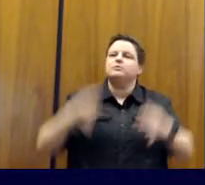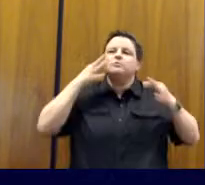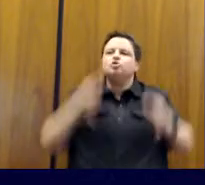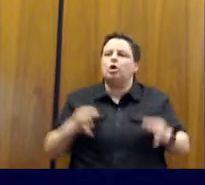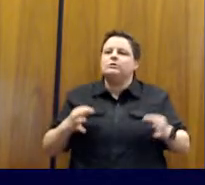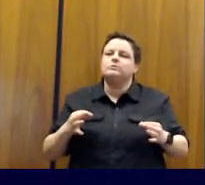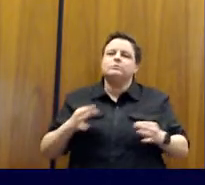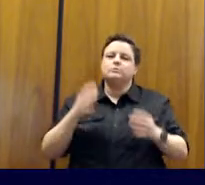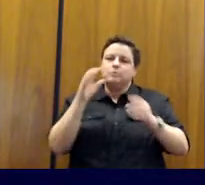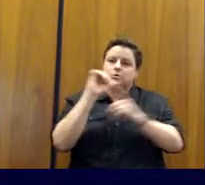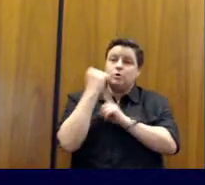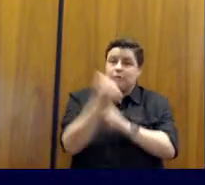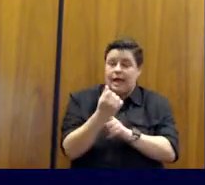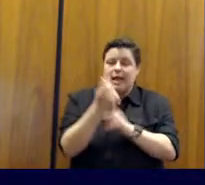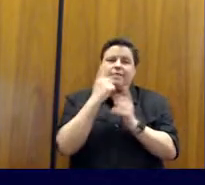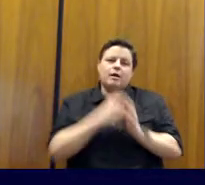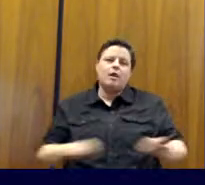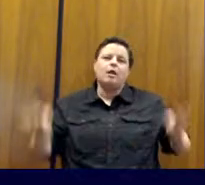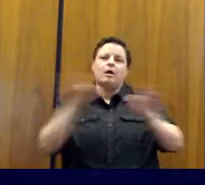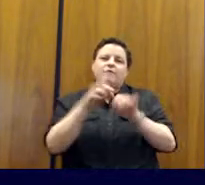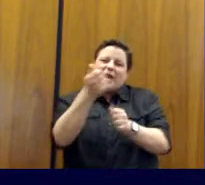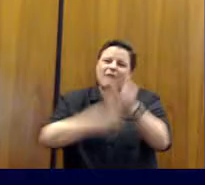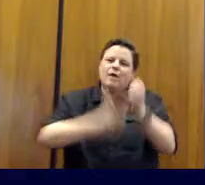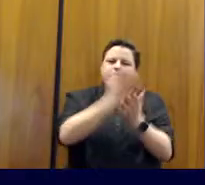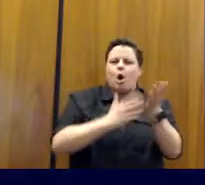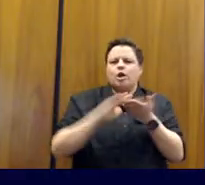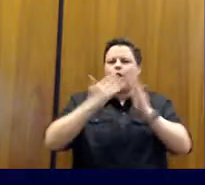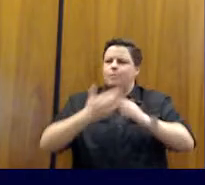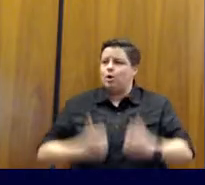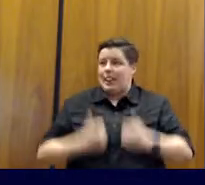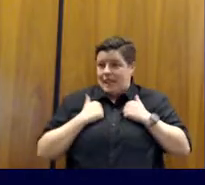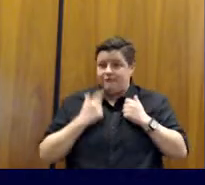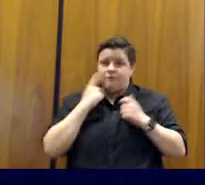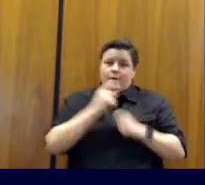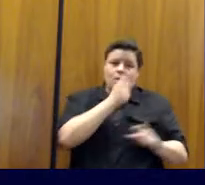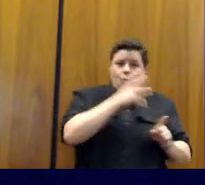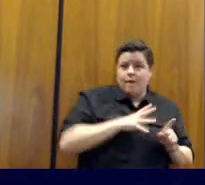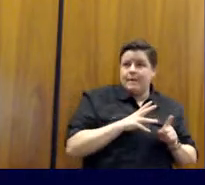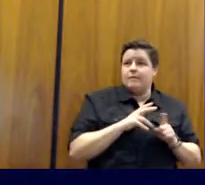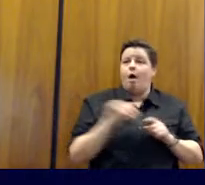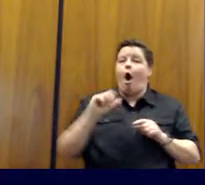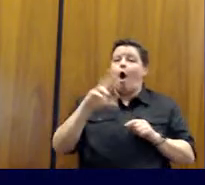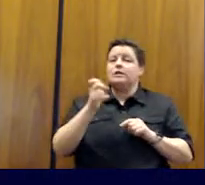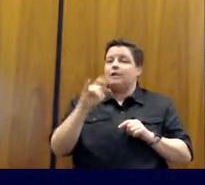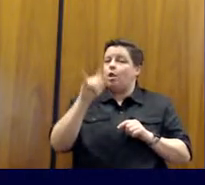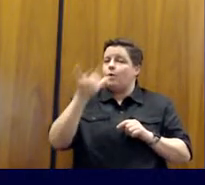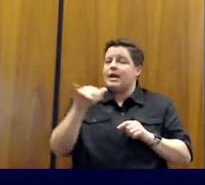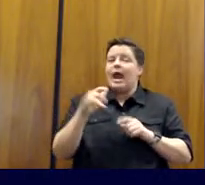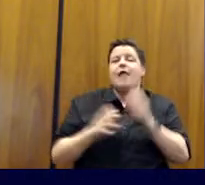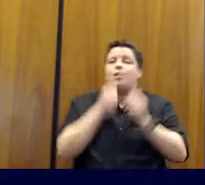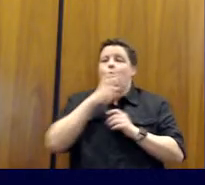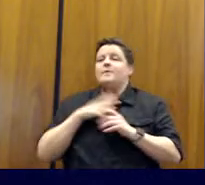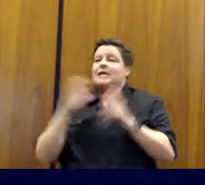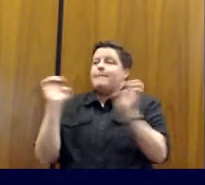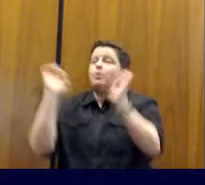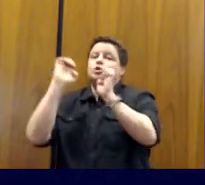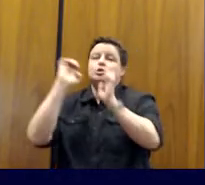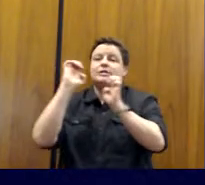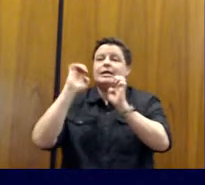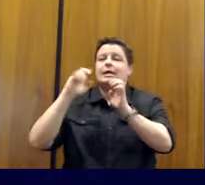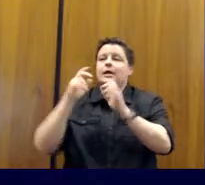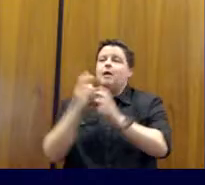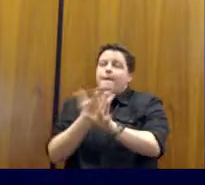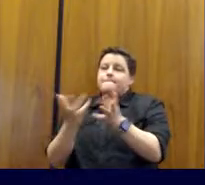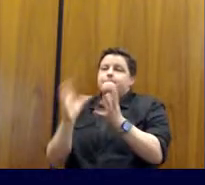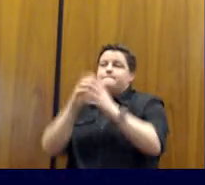have similarly been integral to every facet of community life, from the Women's Auxiliary and the Women's Emergency Brigade's role in supporting